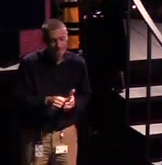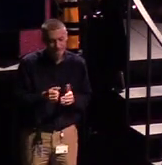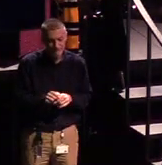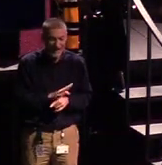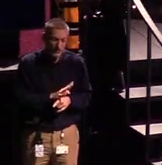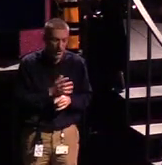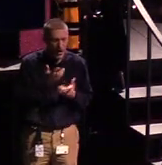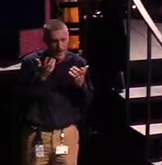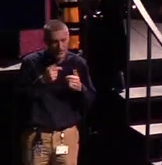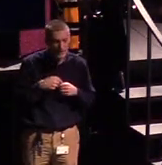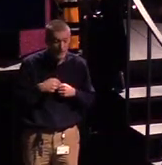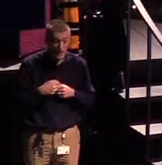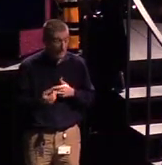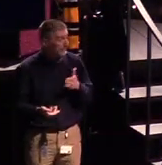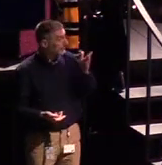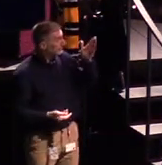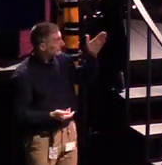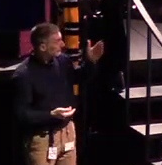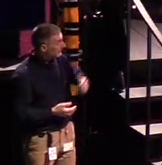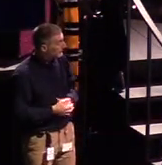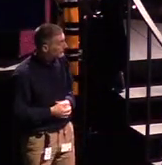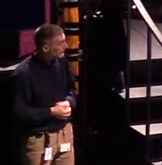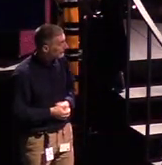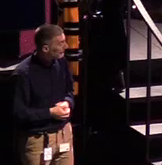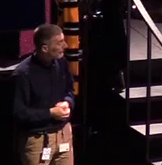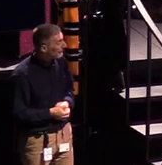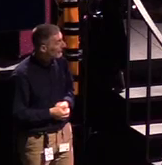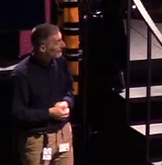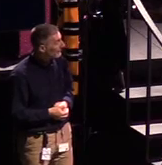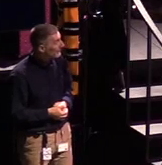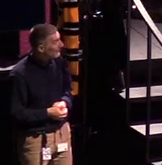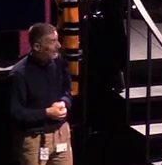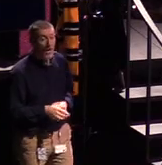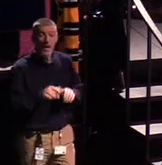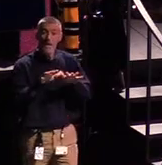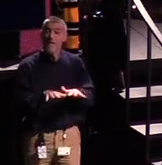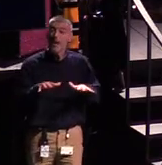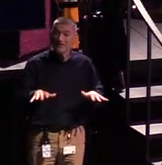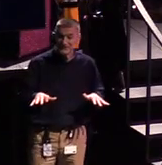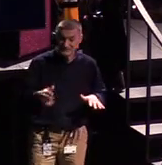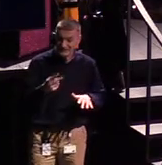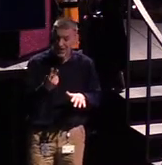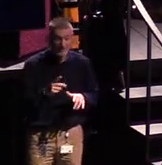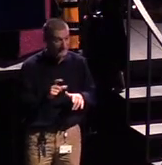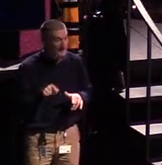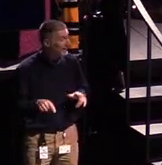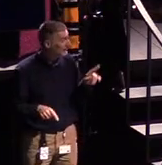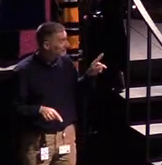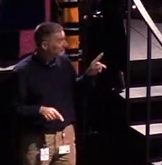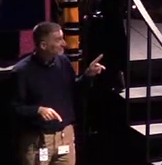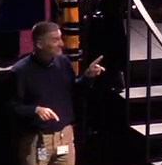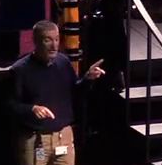here's a photo from one of our events this one at the Barbican biscuit a child without